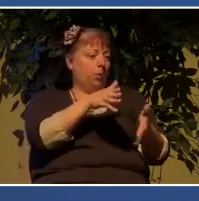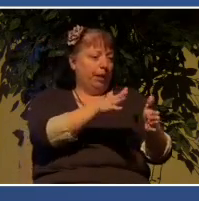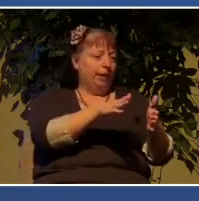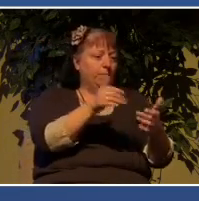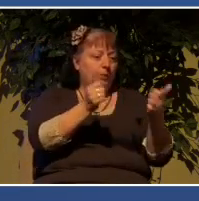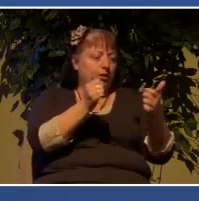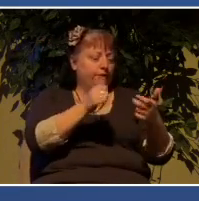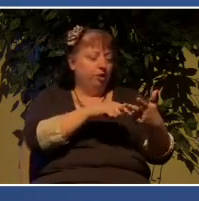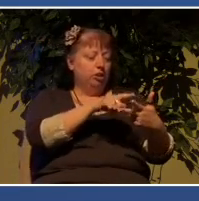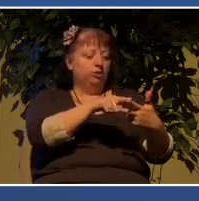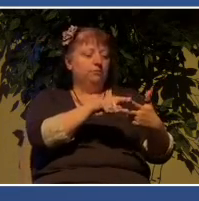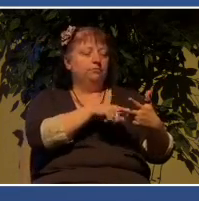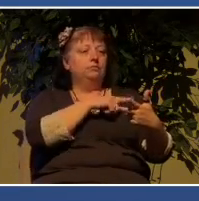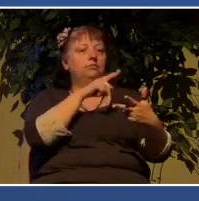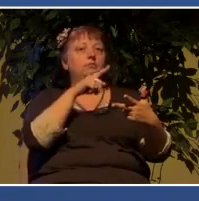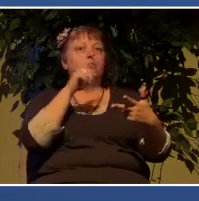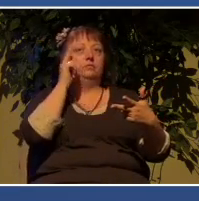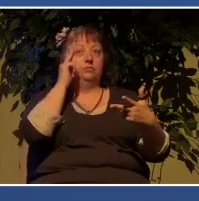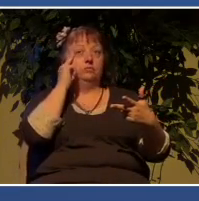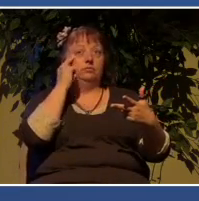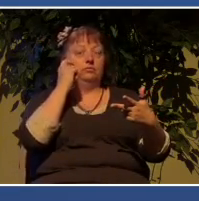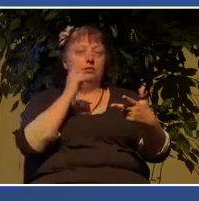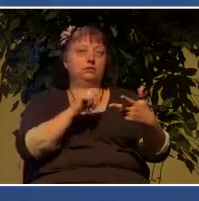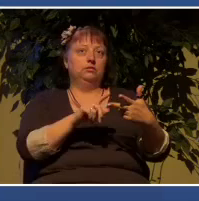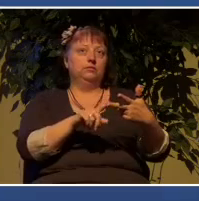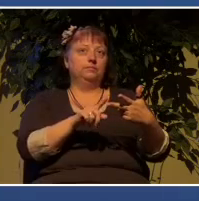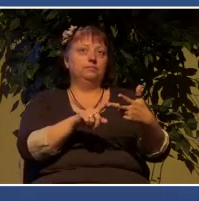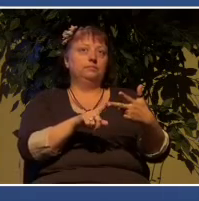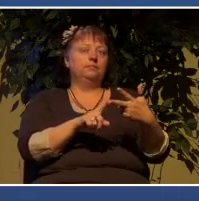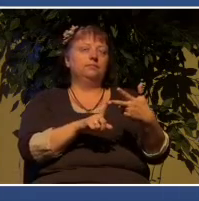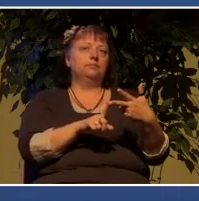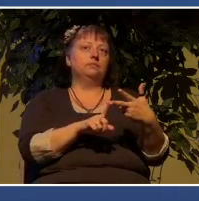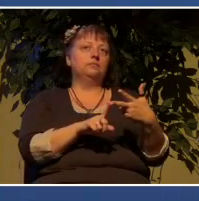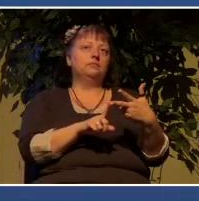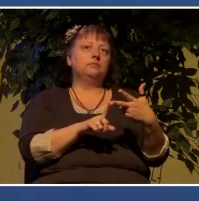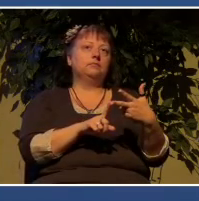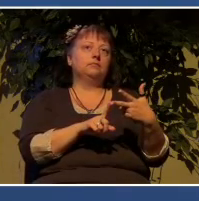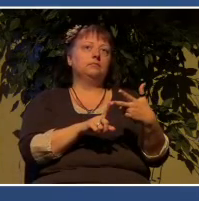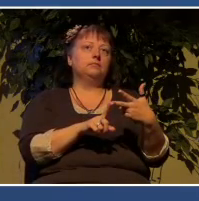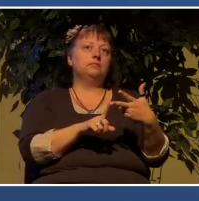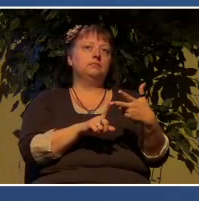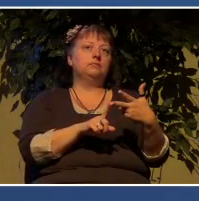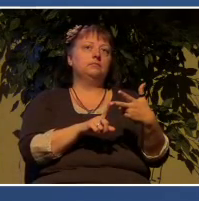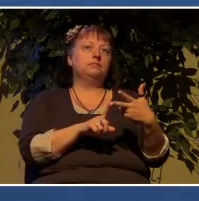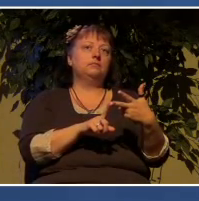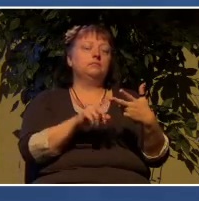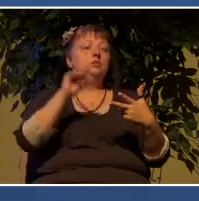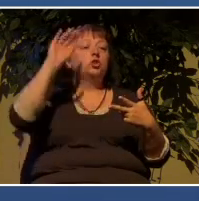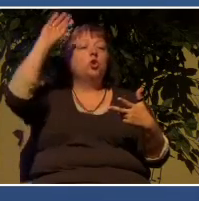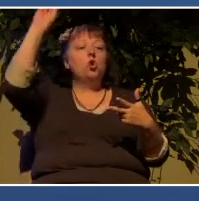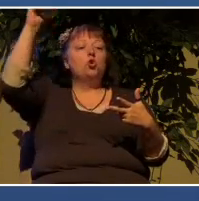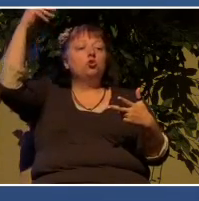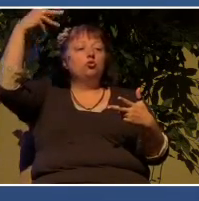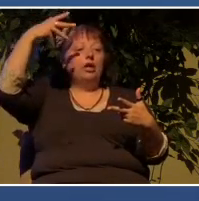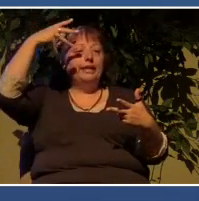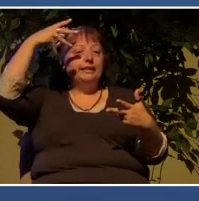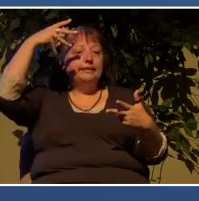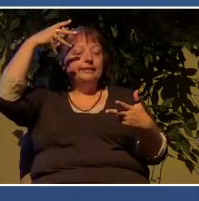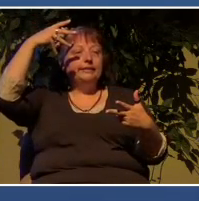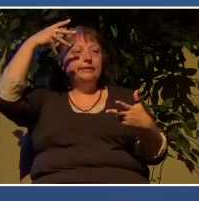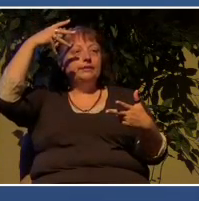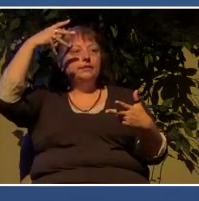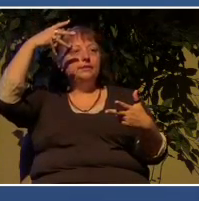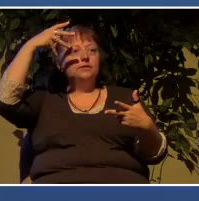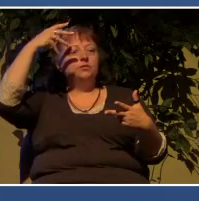and you really love them. And of course, number three, it means extending